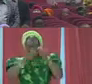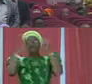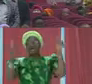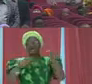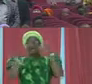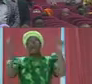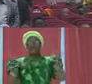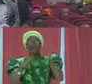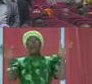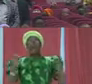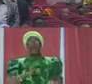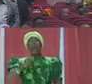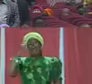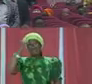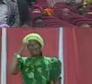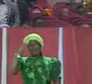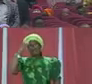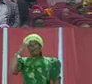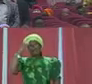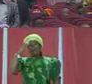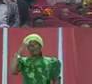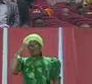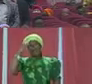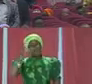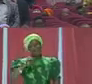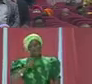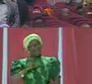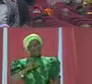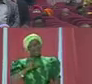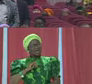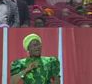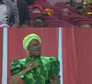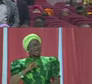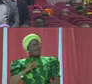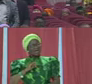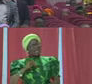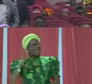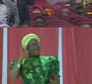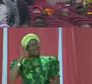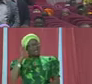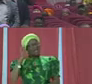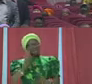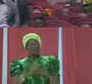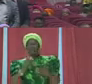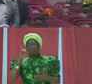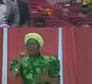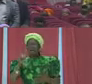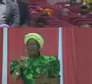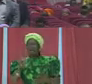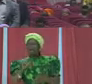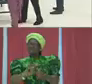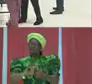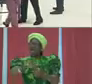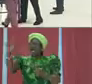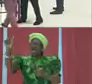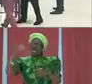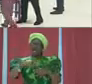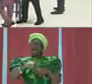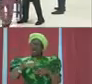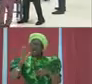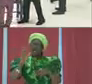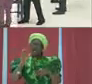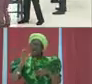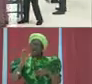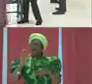I think if I had anybody, I thought it would be one fellow far away. If you have not been served,